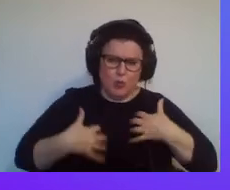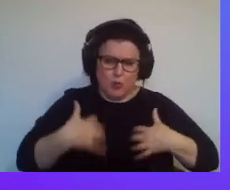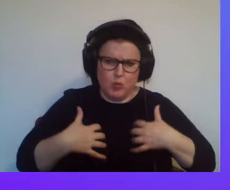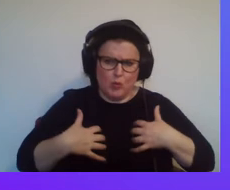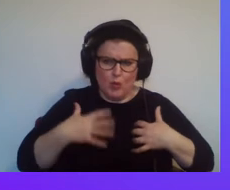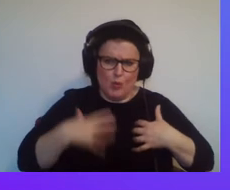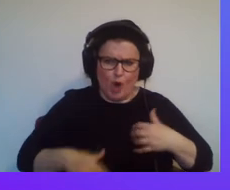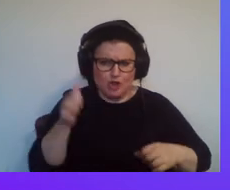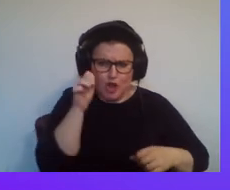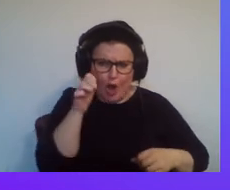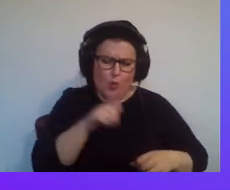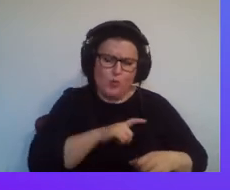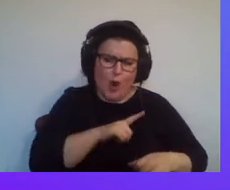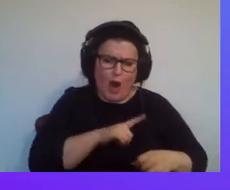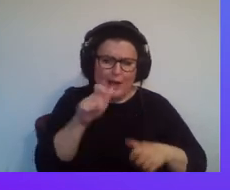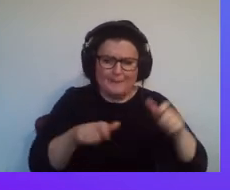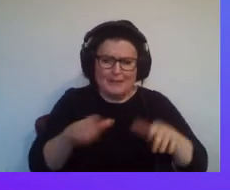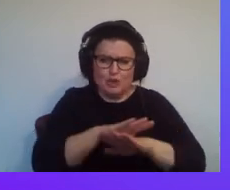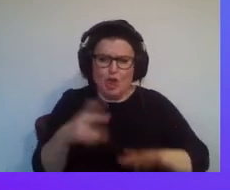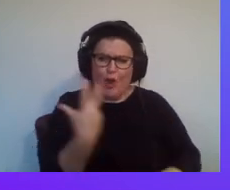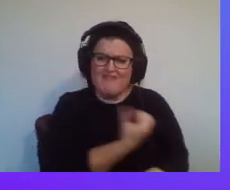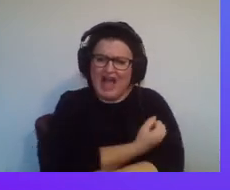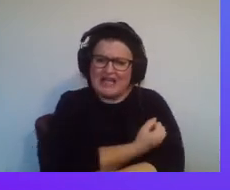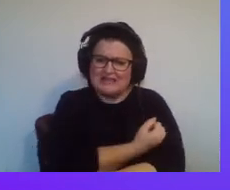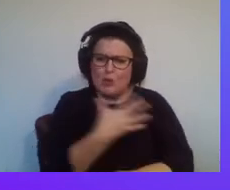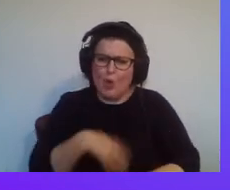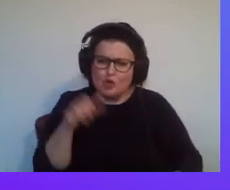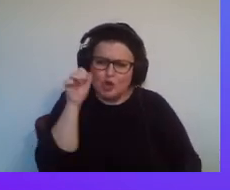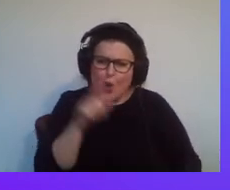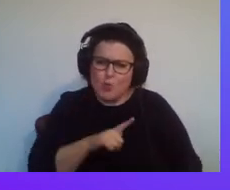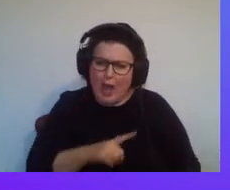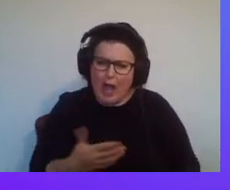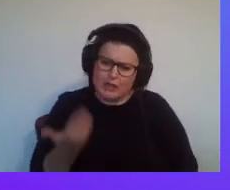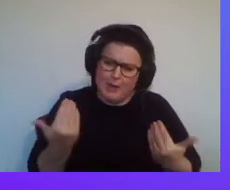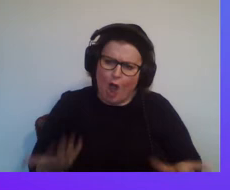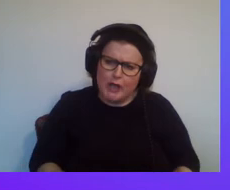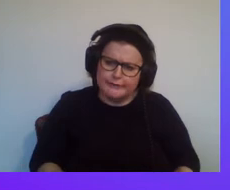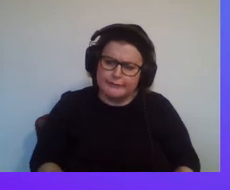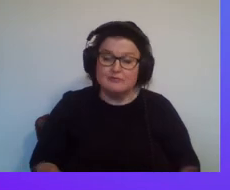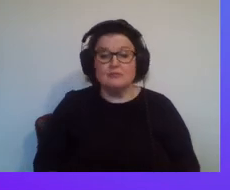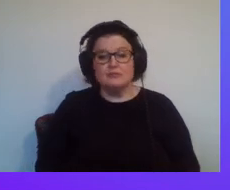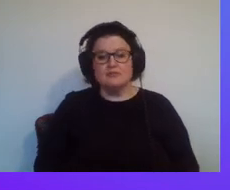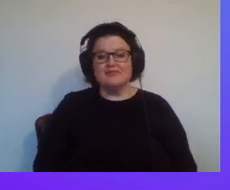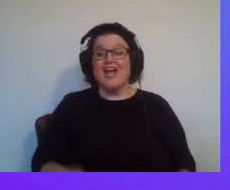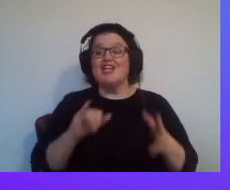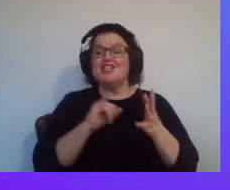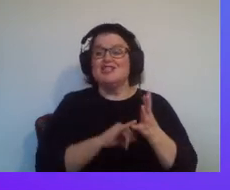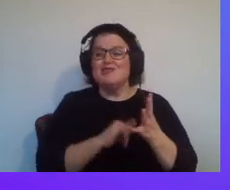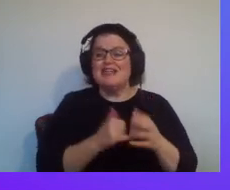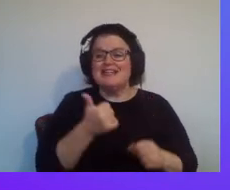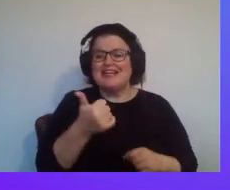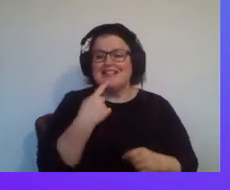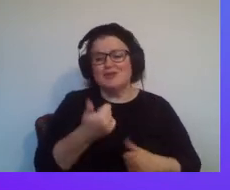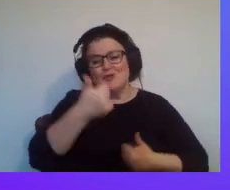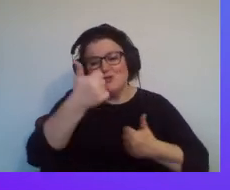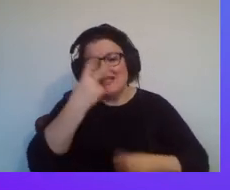you? Yeah, thank you Simon, and again good evening to everyone.